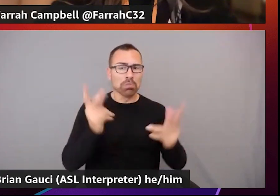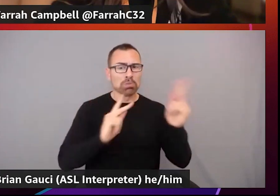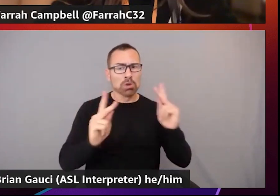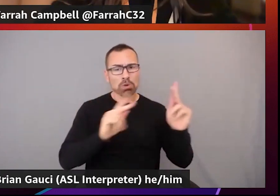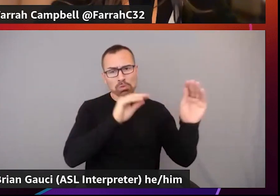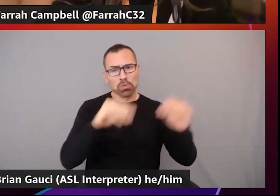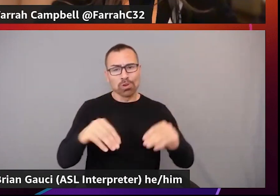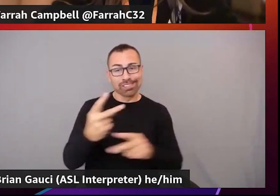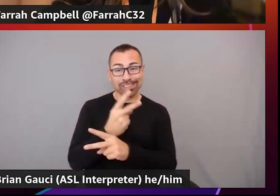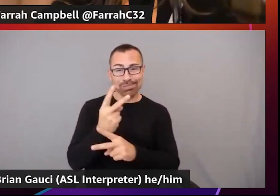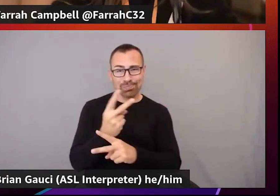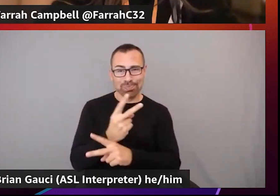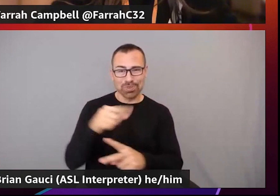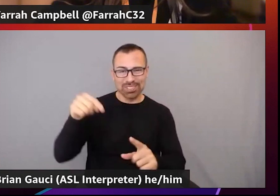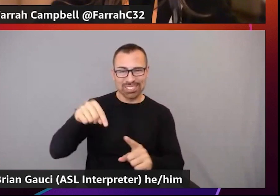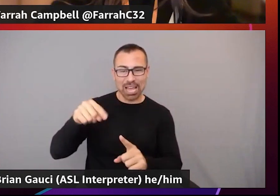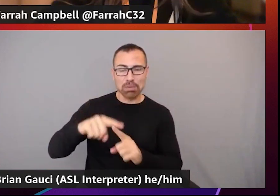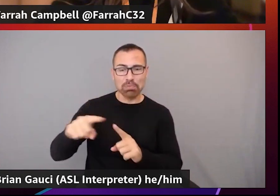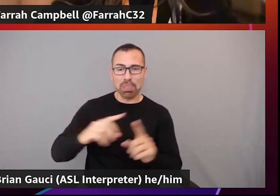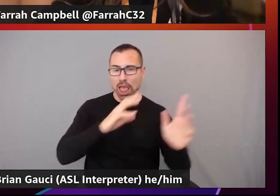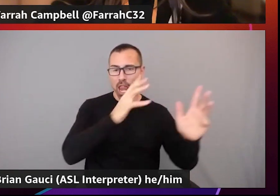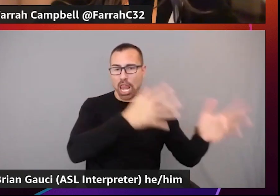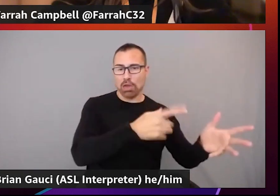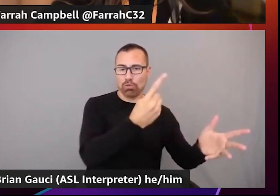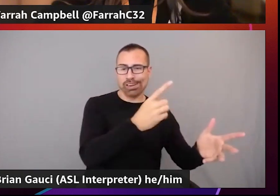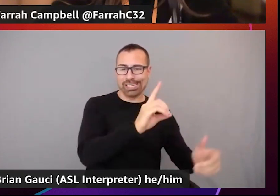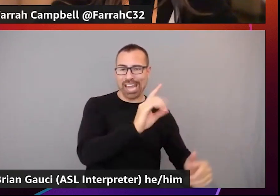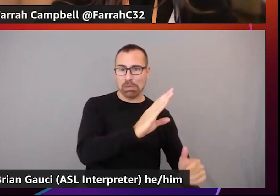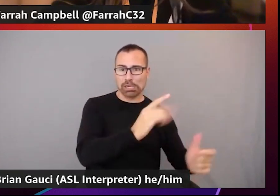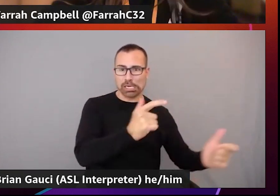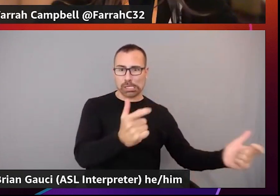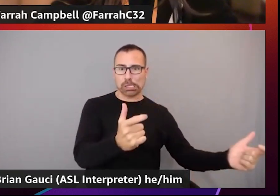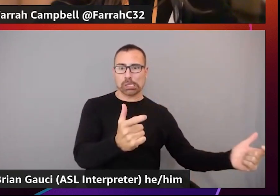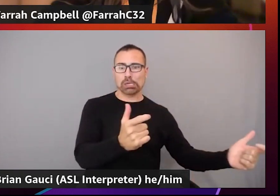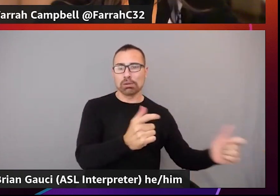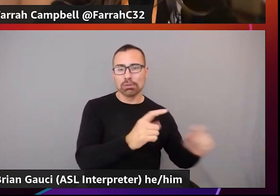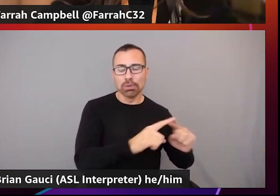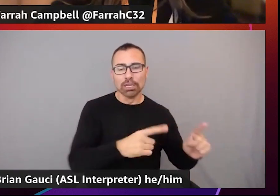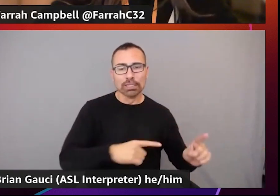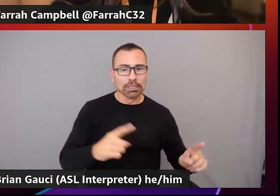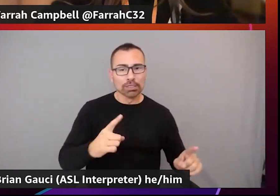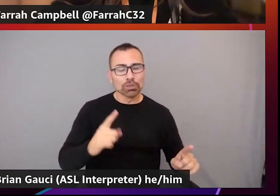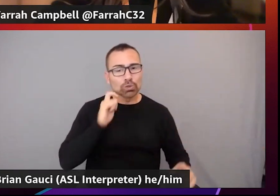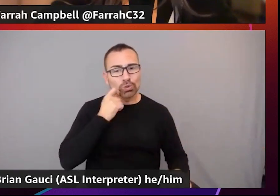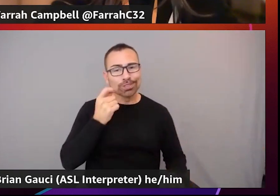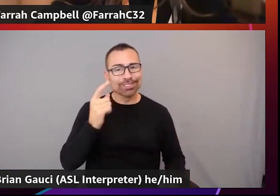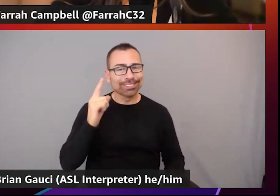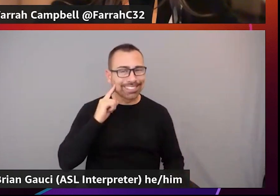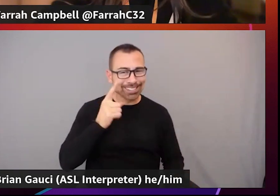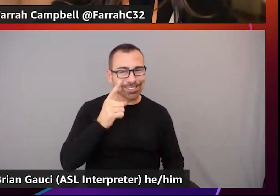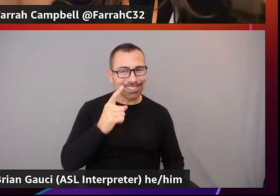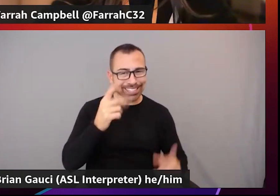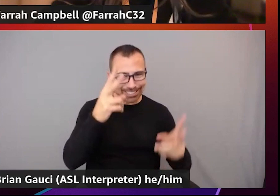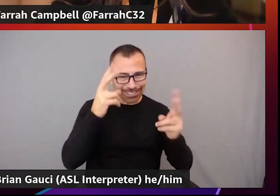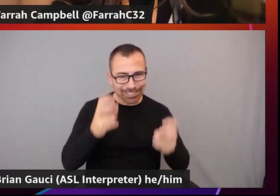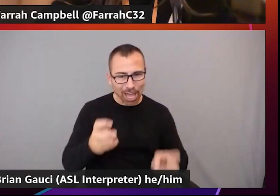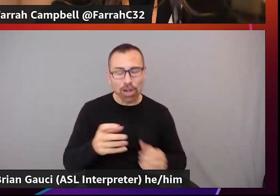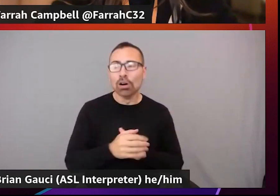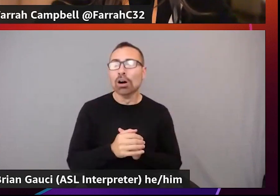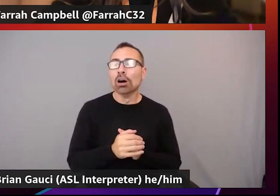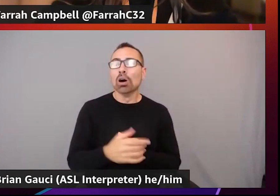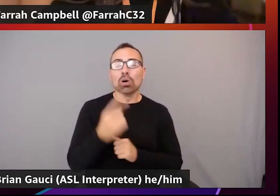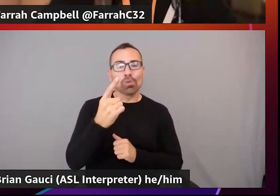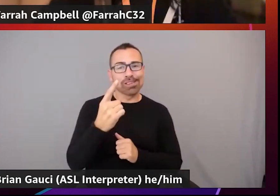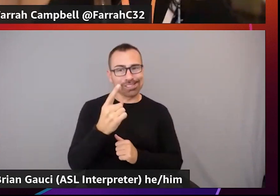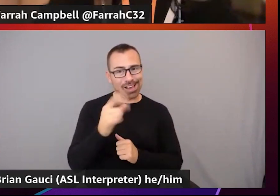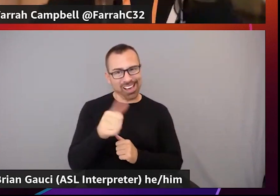leave, like one massive database. So very cool to hear you all doing that. One of the other biggest challenges that I